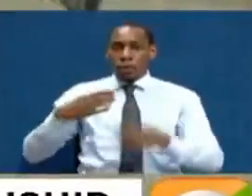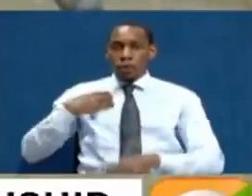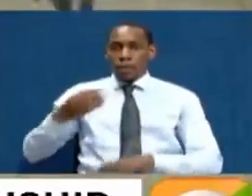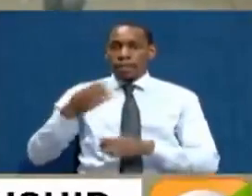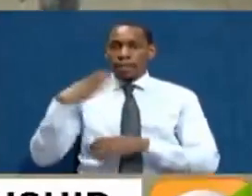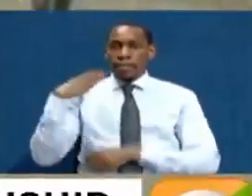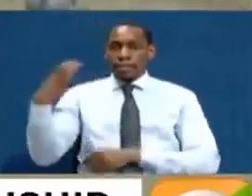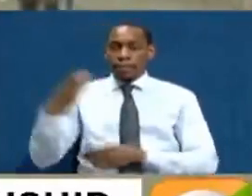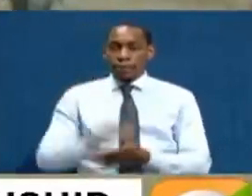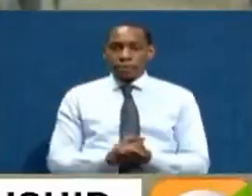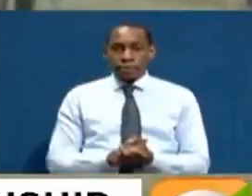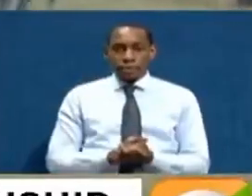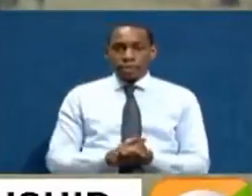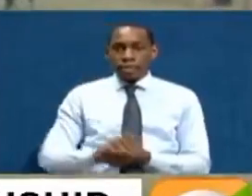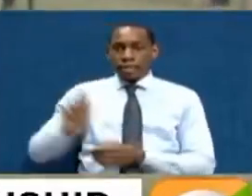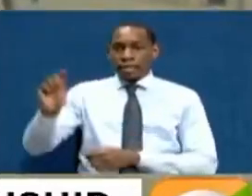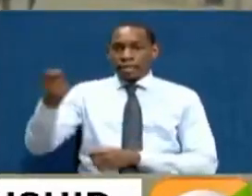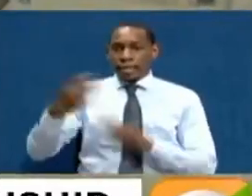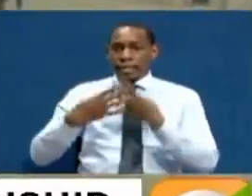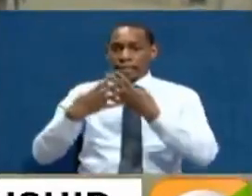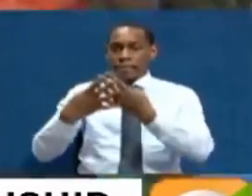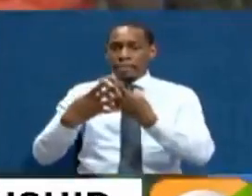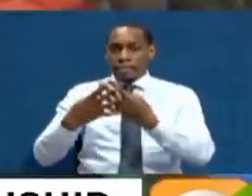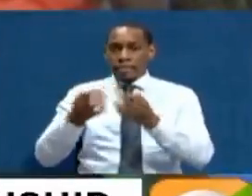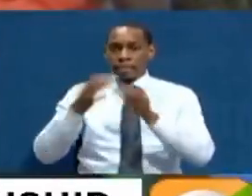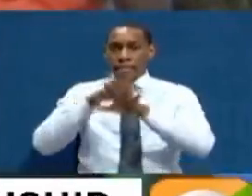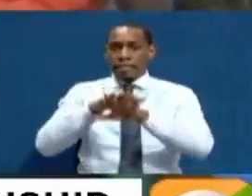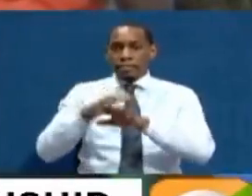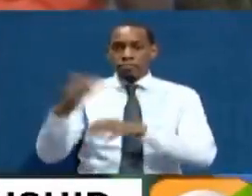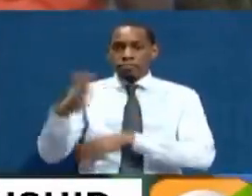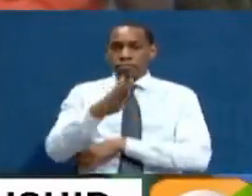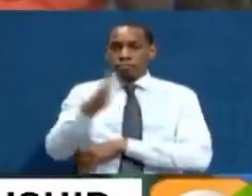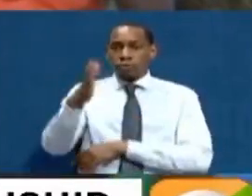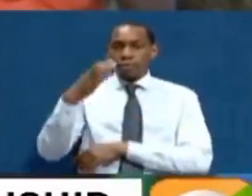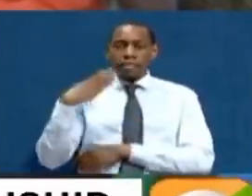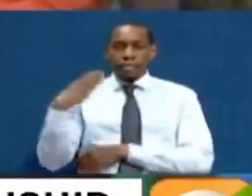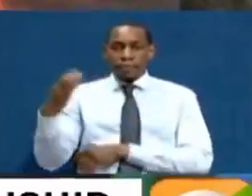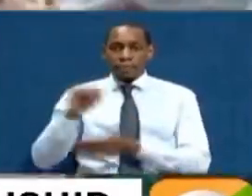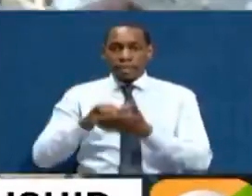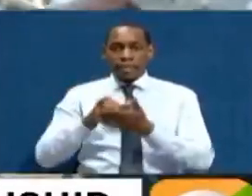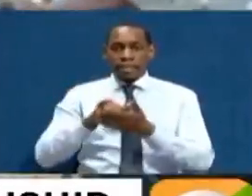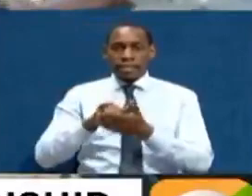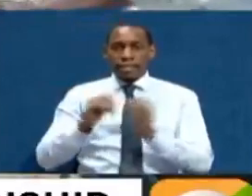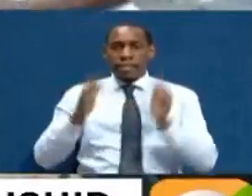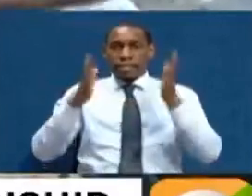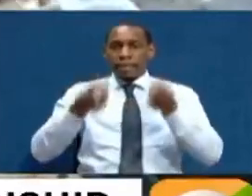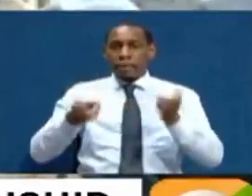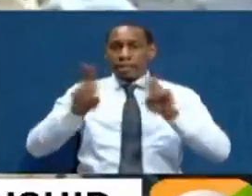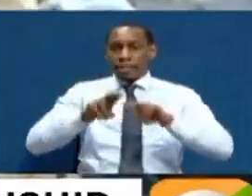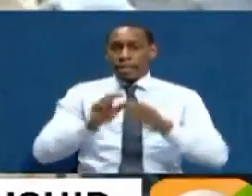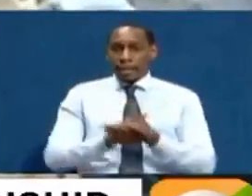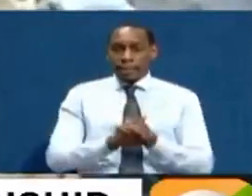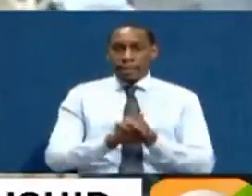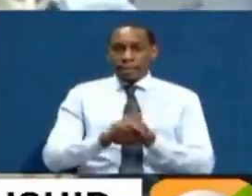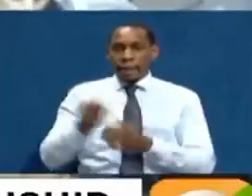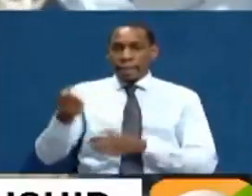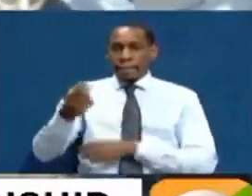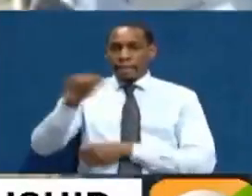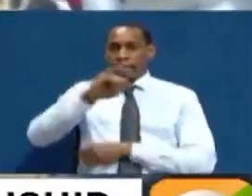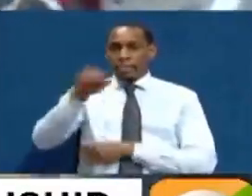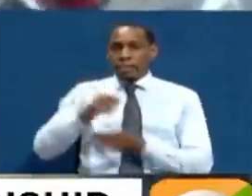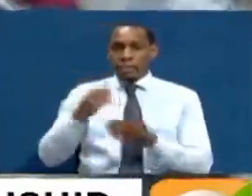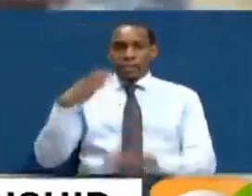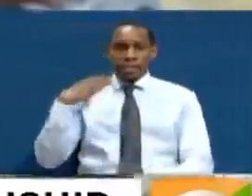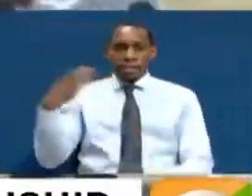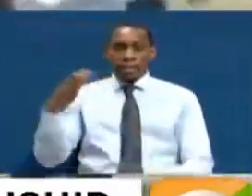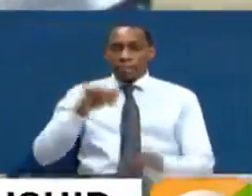will represent Rift Valley. The Kenya Prisons Inter-Regional Cross Country Championship is an annual event that is held in the month of January. The